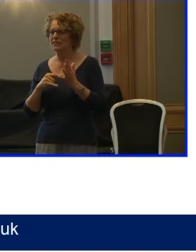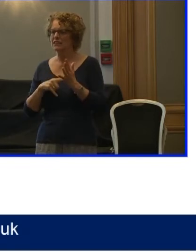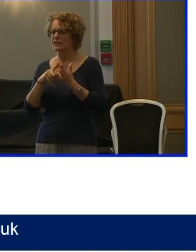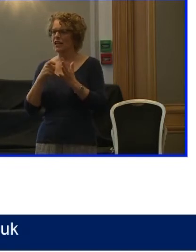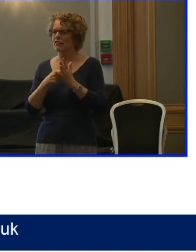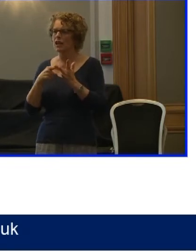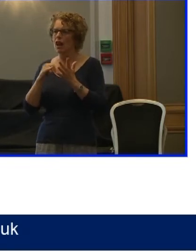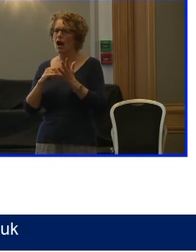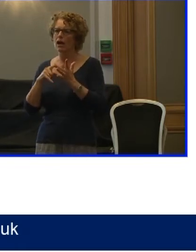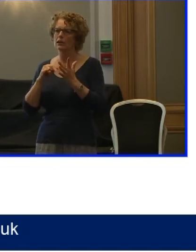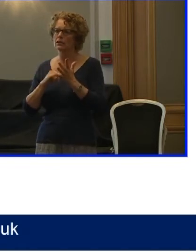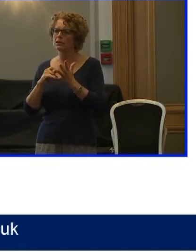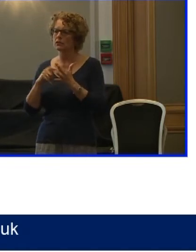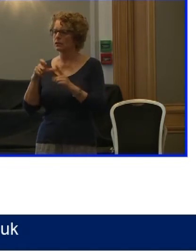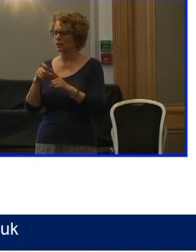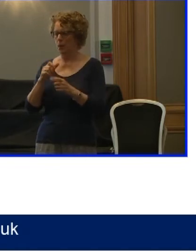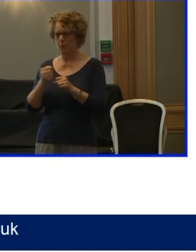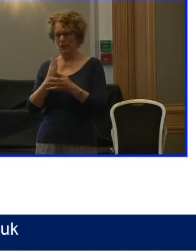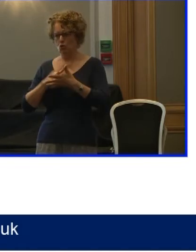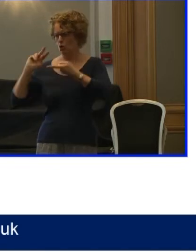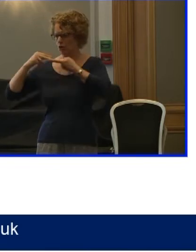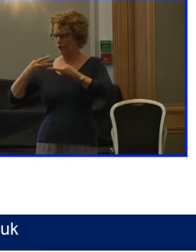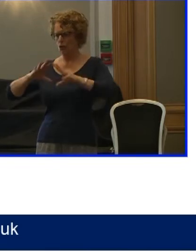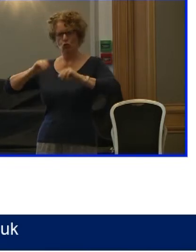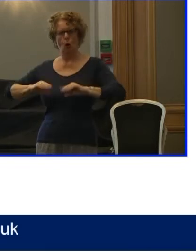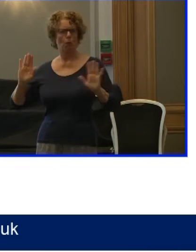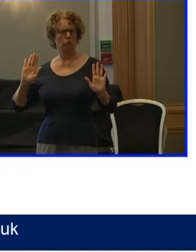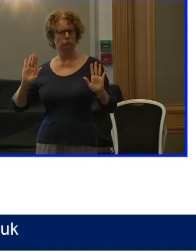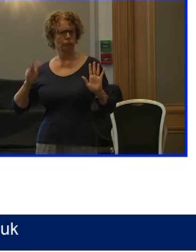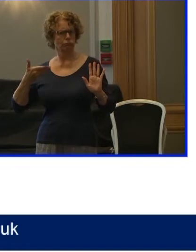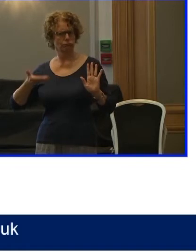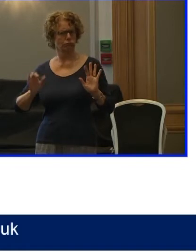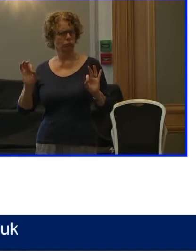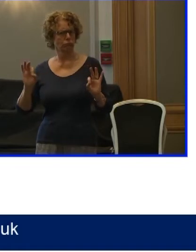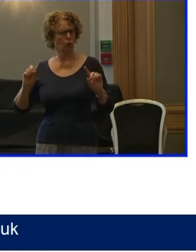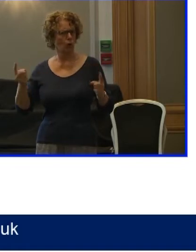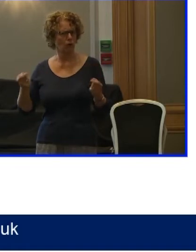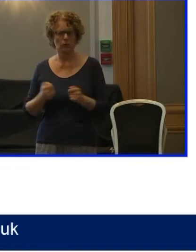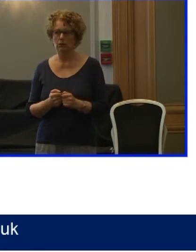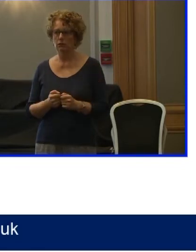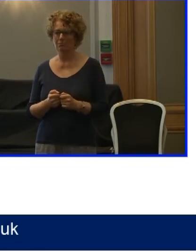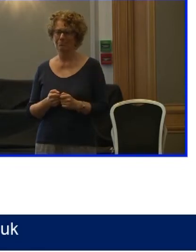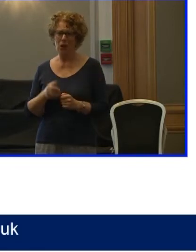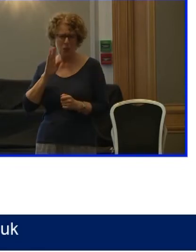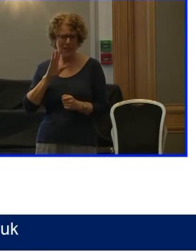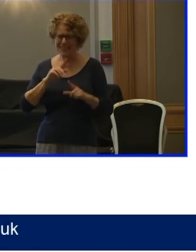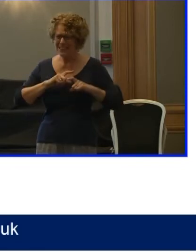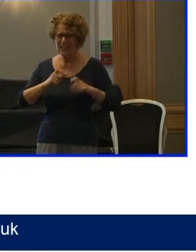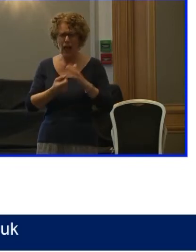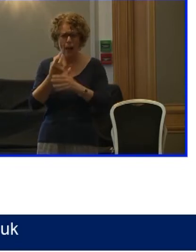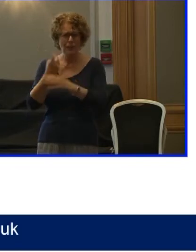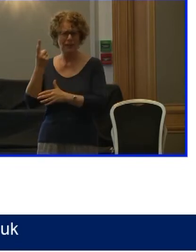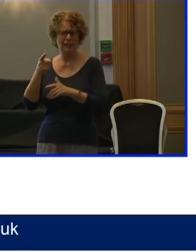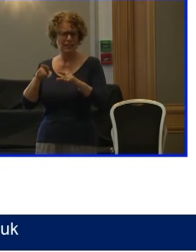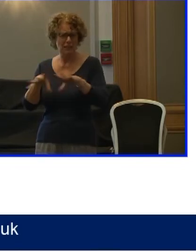genetic defect that went through his family stopped. And we hear similarly brutal experiences of a